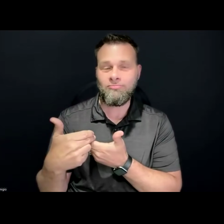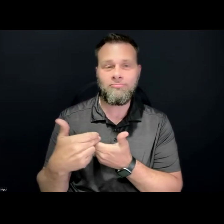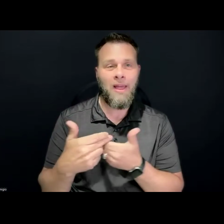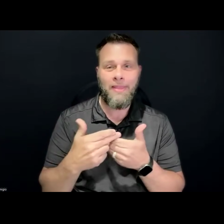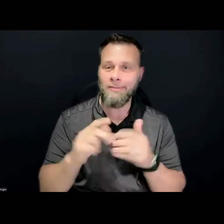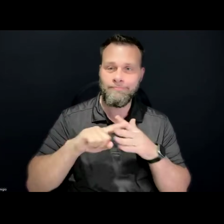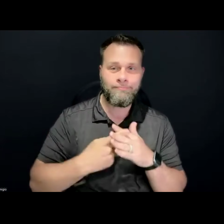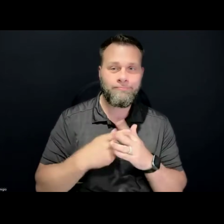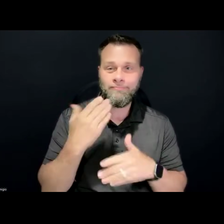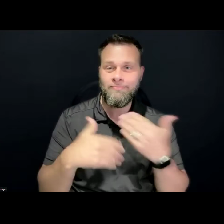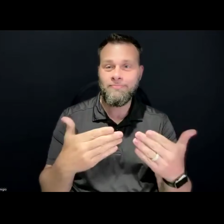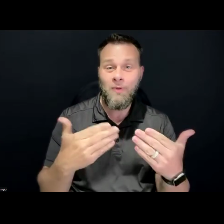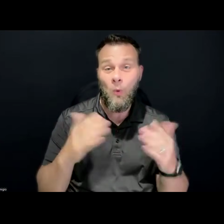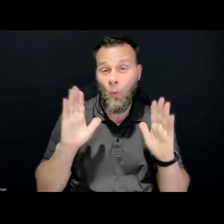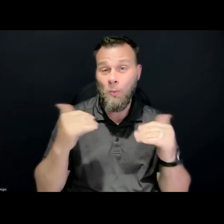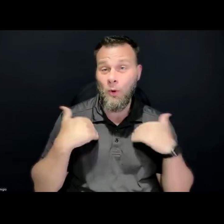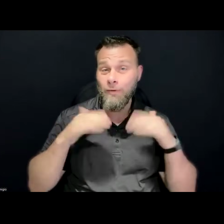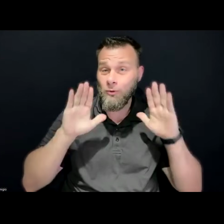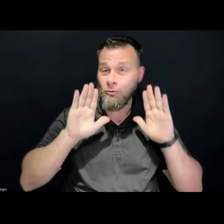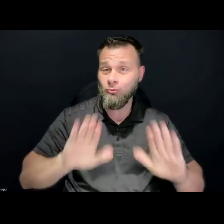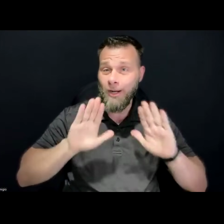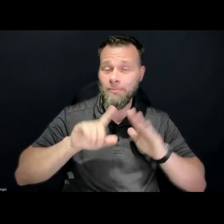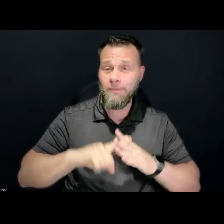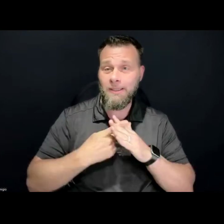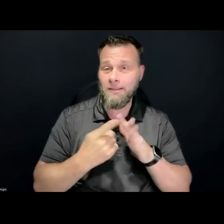Great start to your morning.